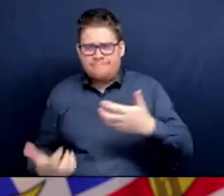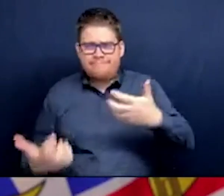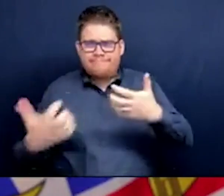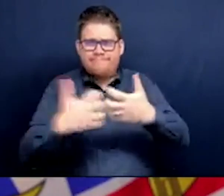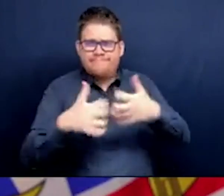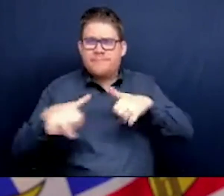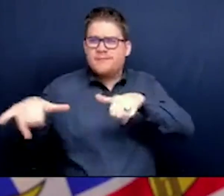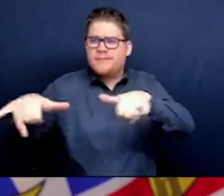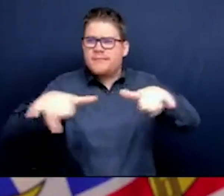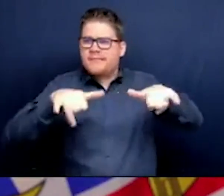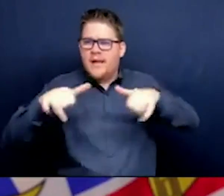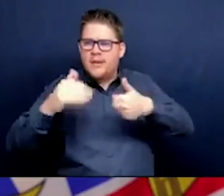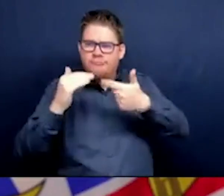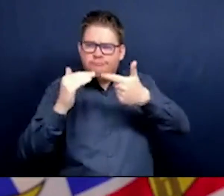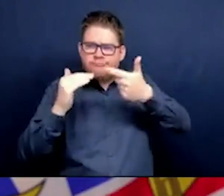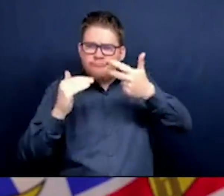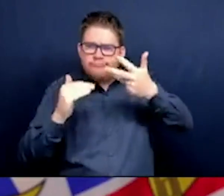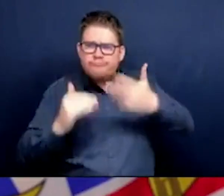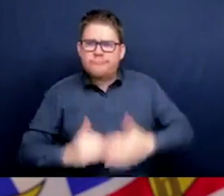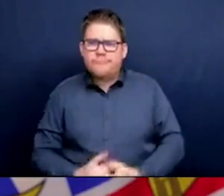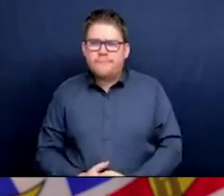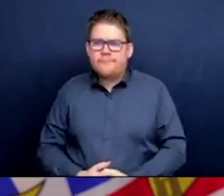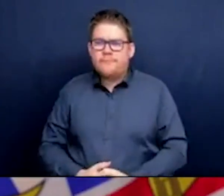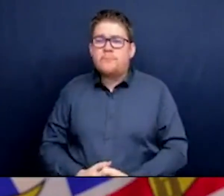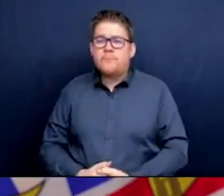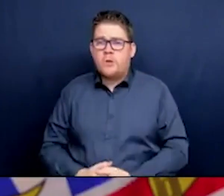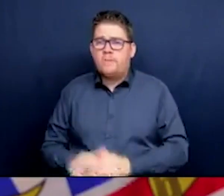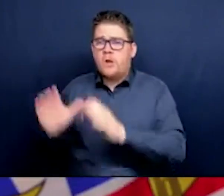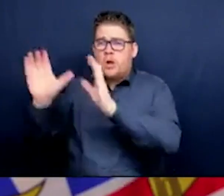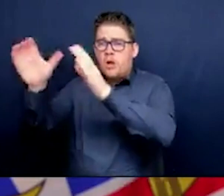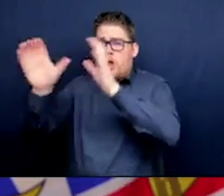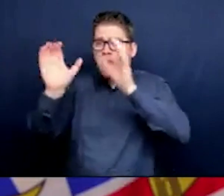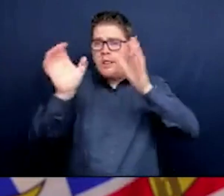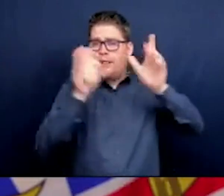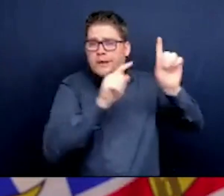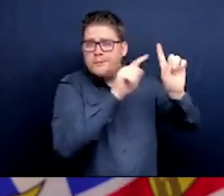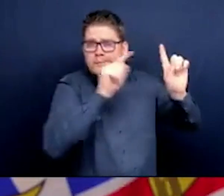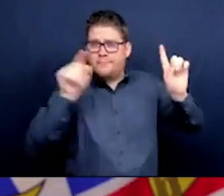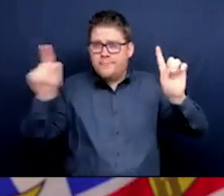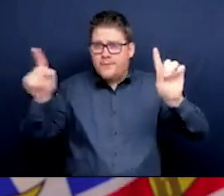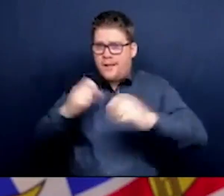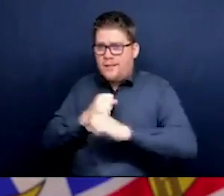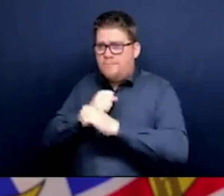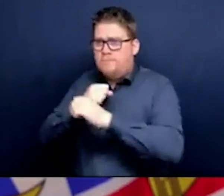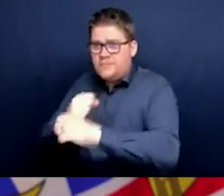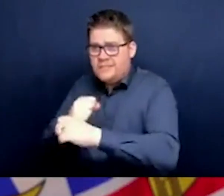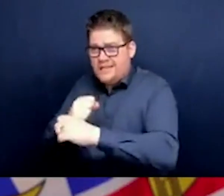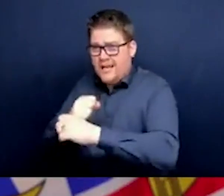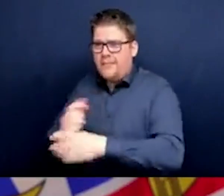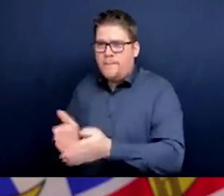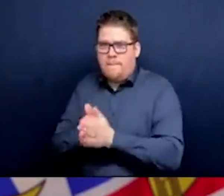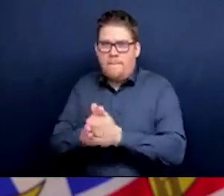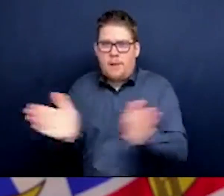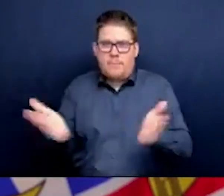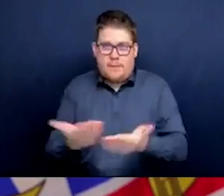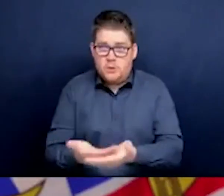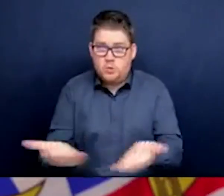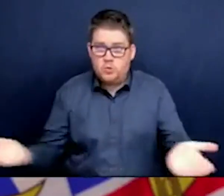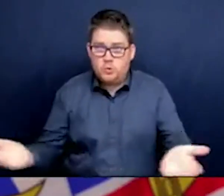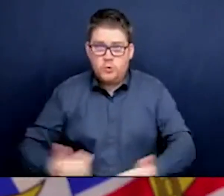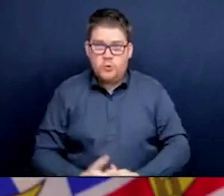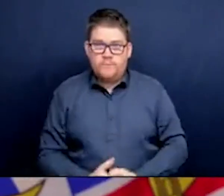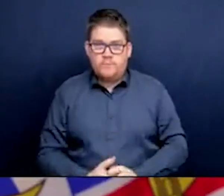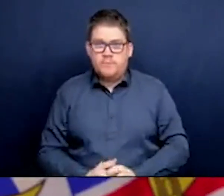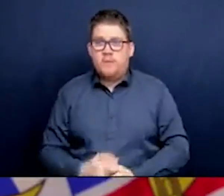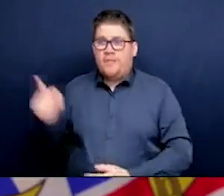is protection of the public. And this is what a profession is having a self-regulating body with the